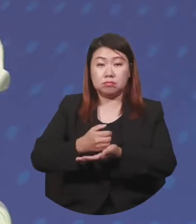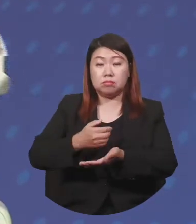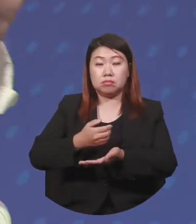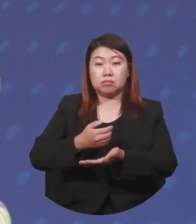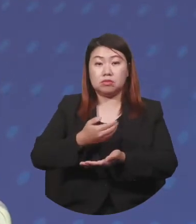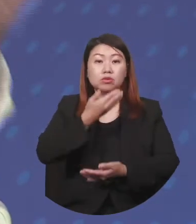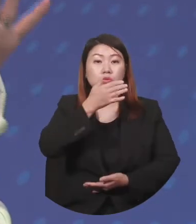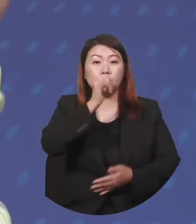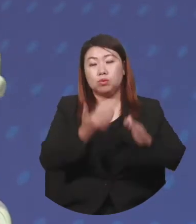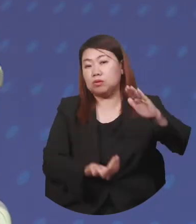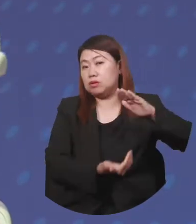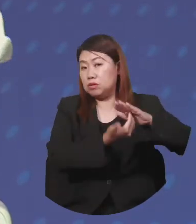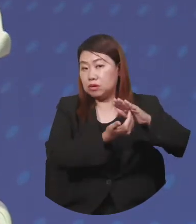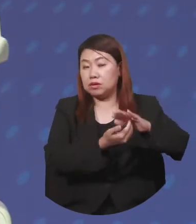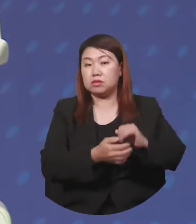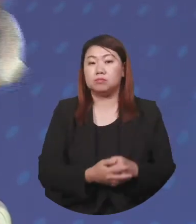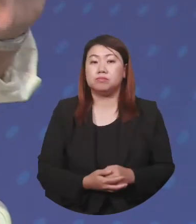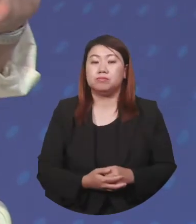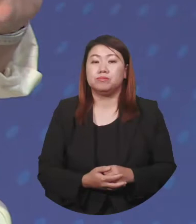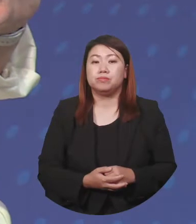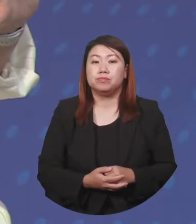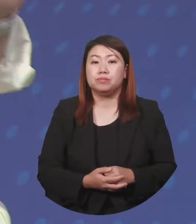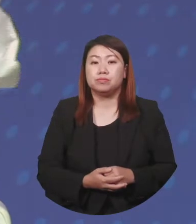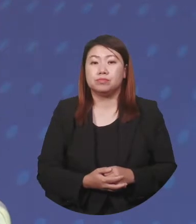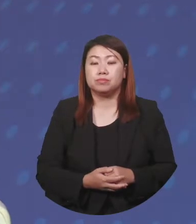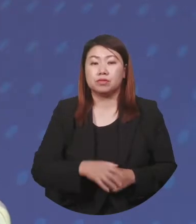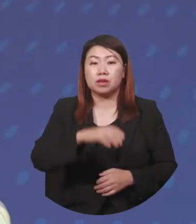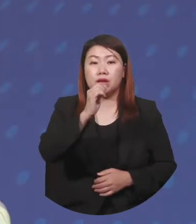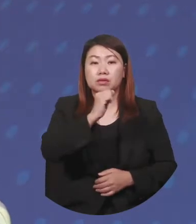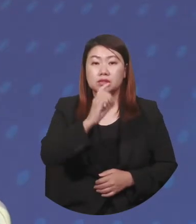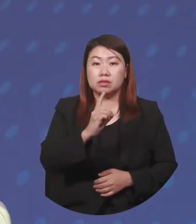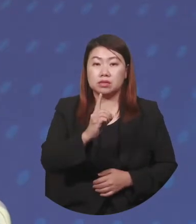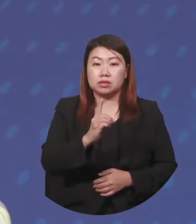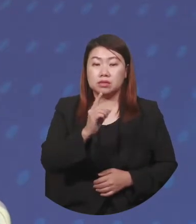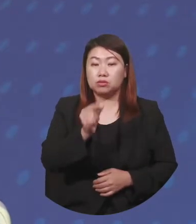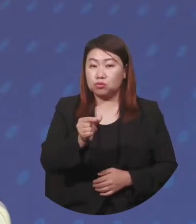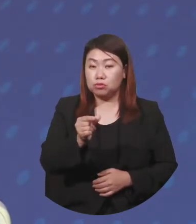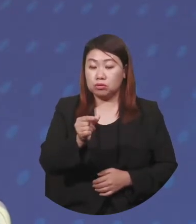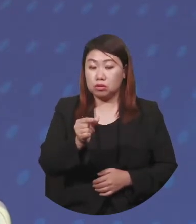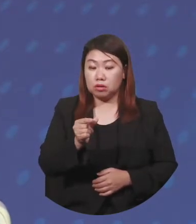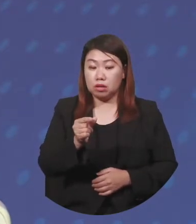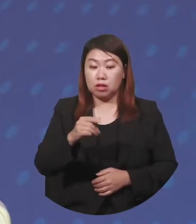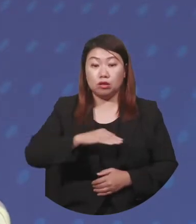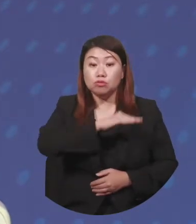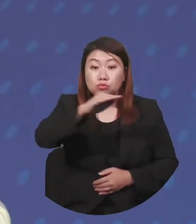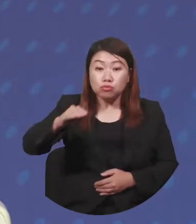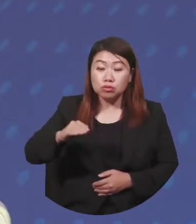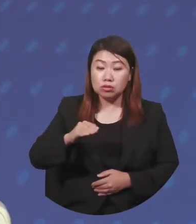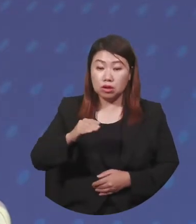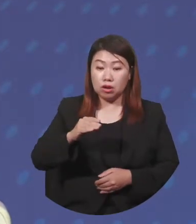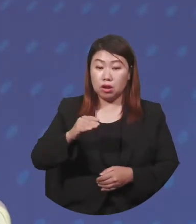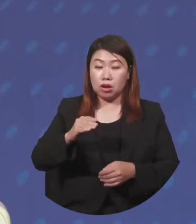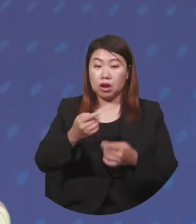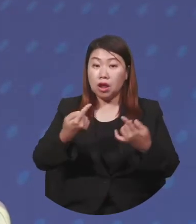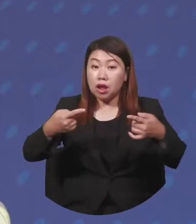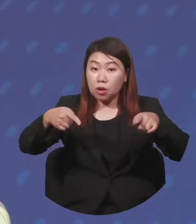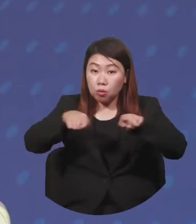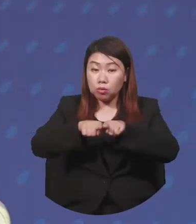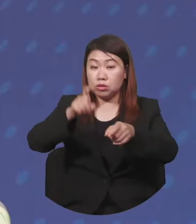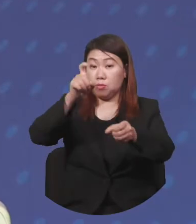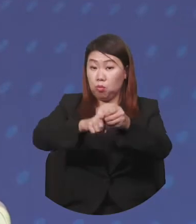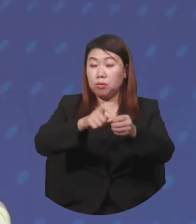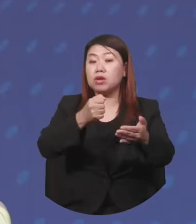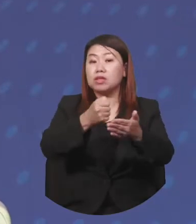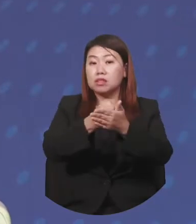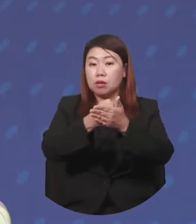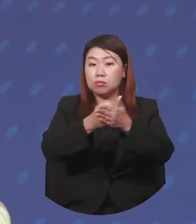the goals, are the issues, and we just have to find a motivating way of rallying